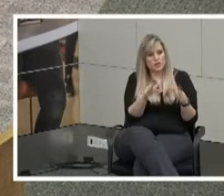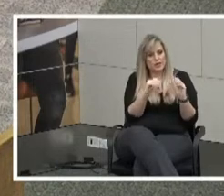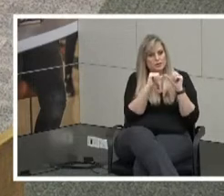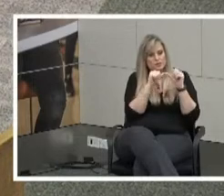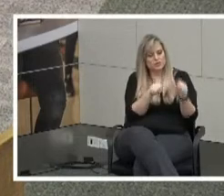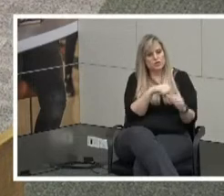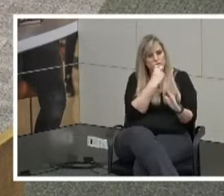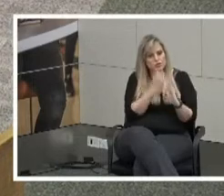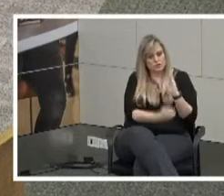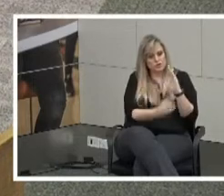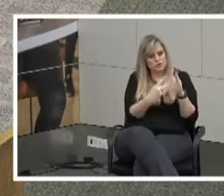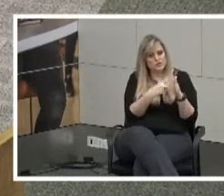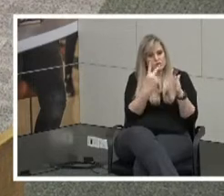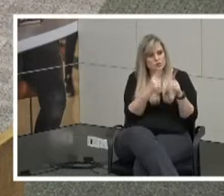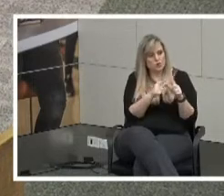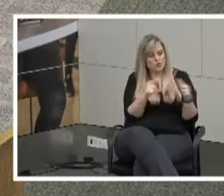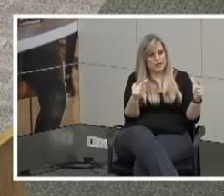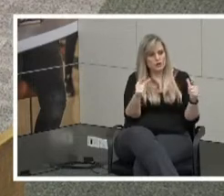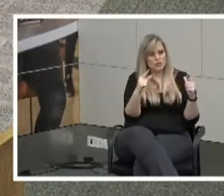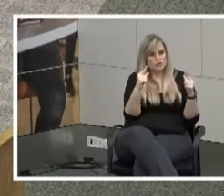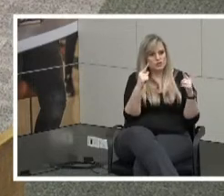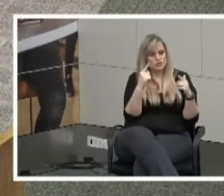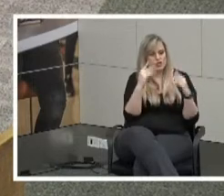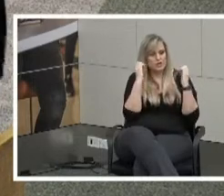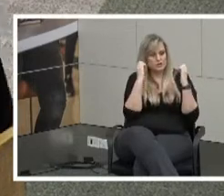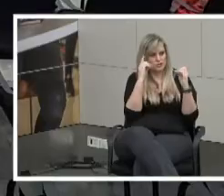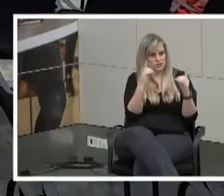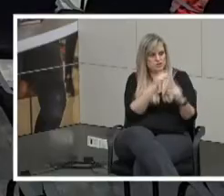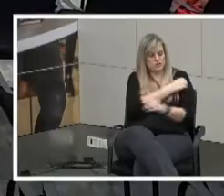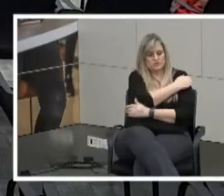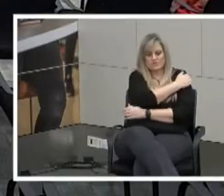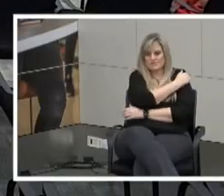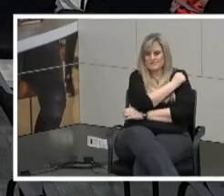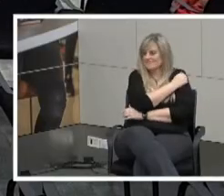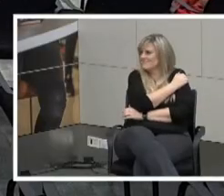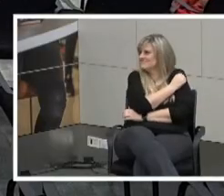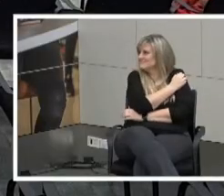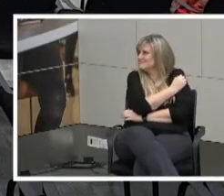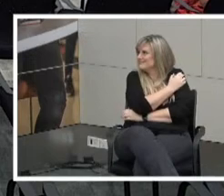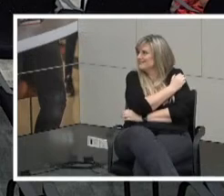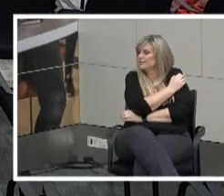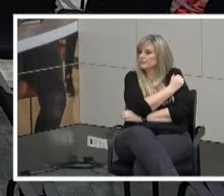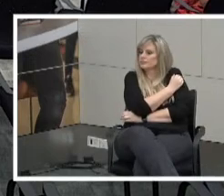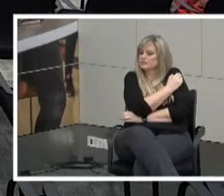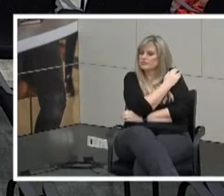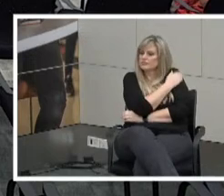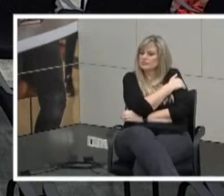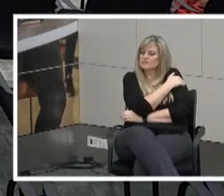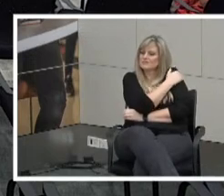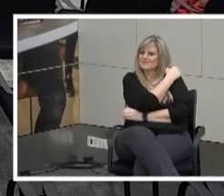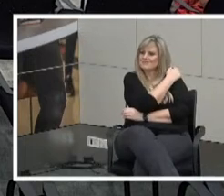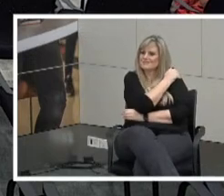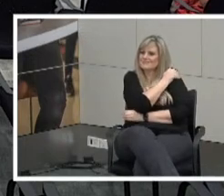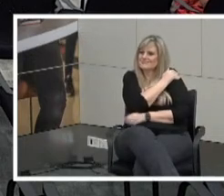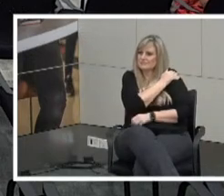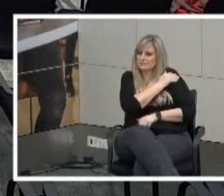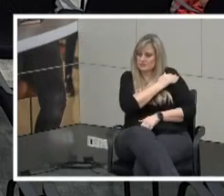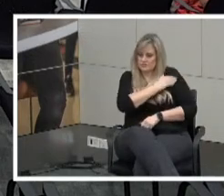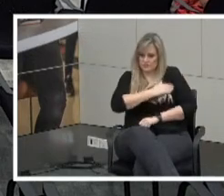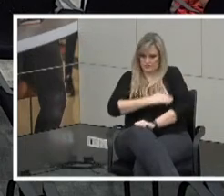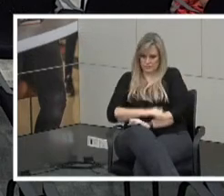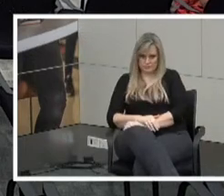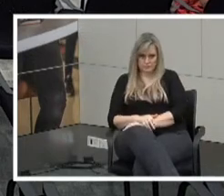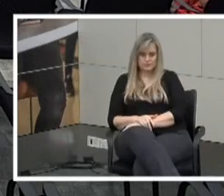immersive Duan language language education thank you thank you okay speaker number